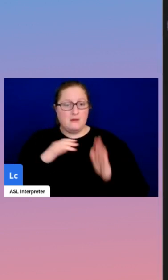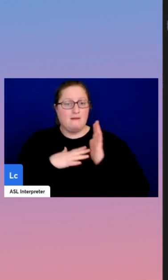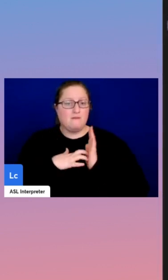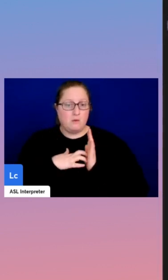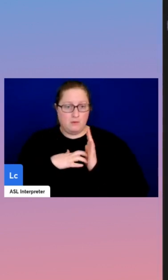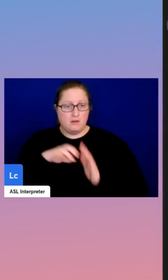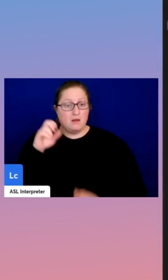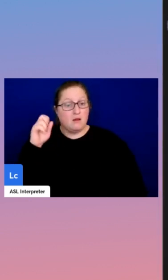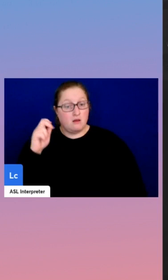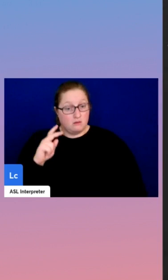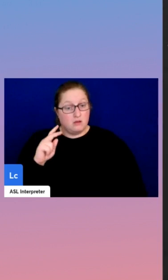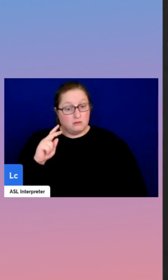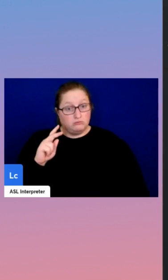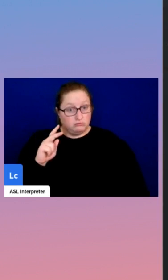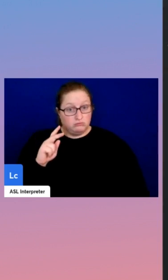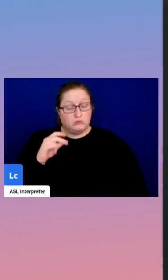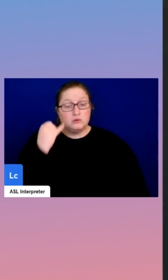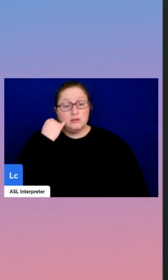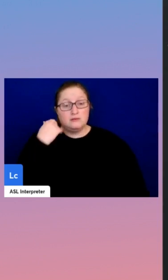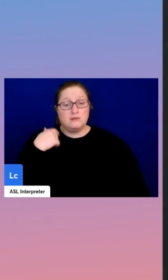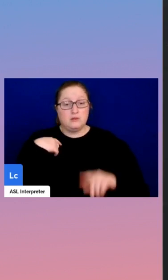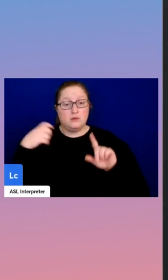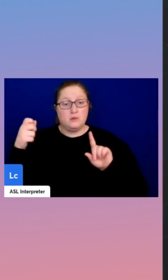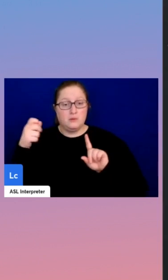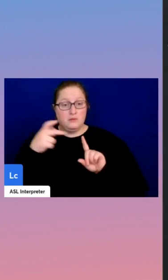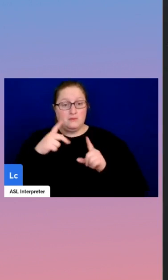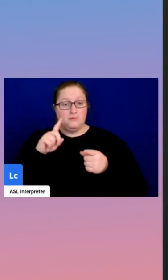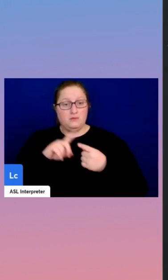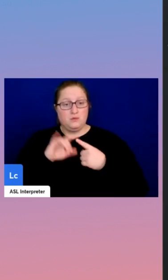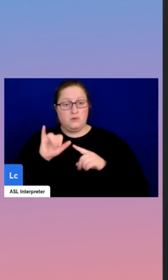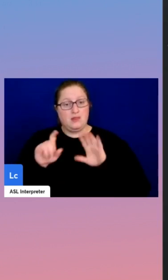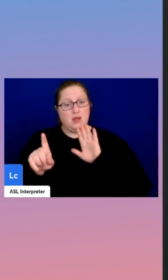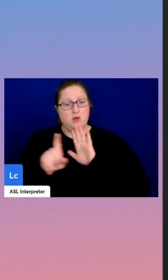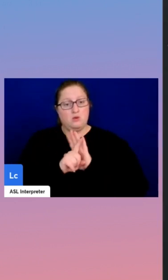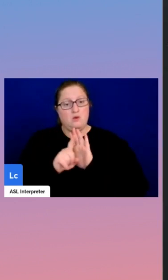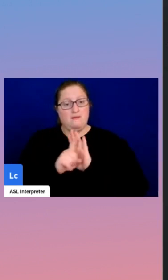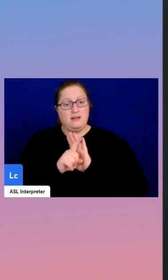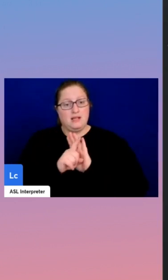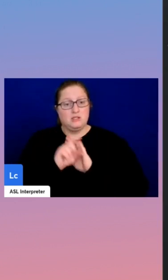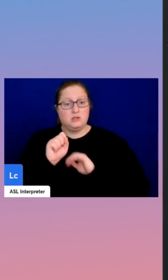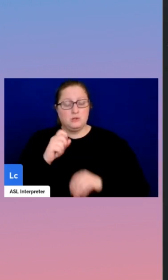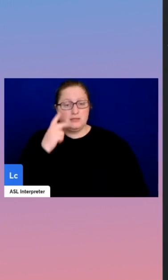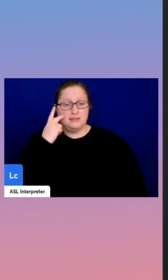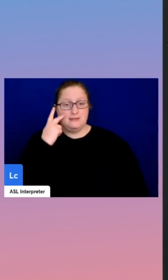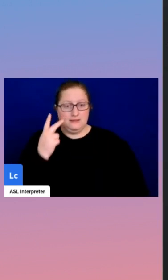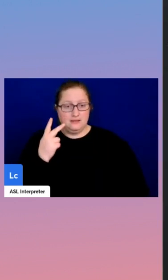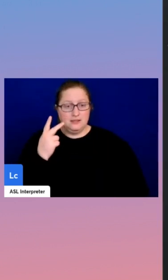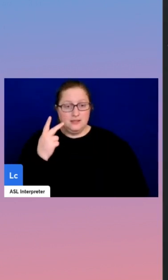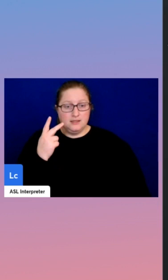Alright, so if I go back here to my notifications, you can see that